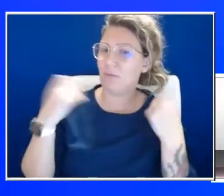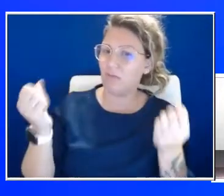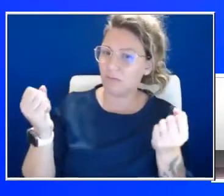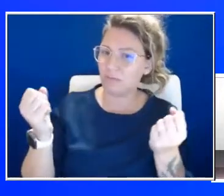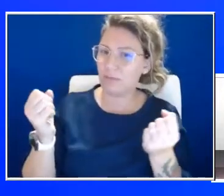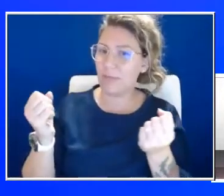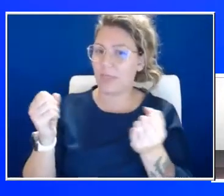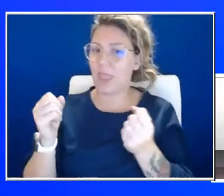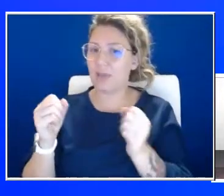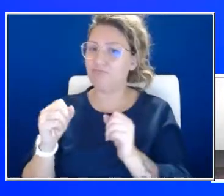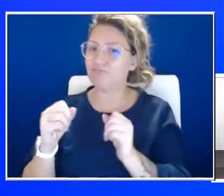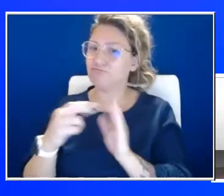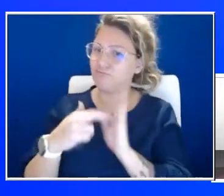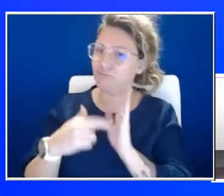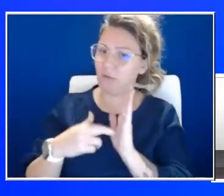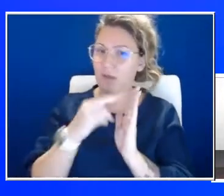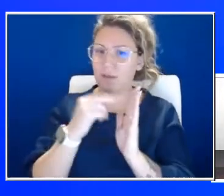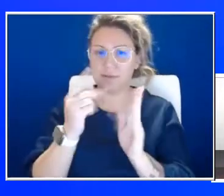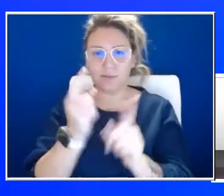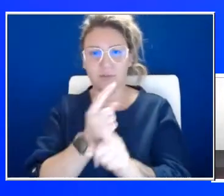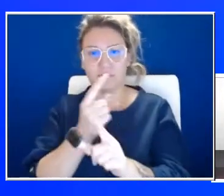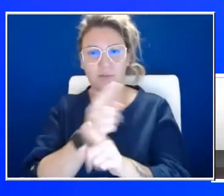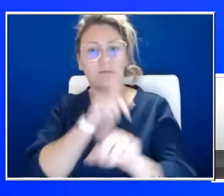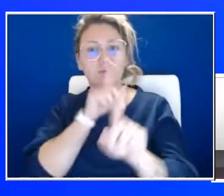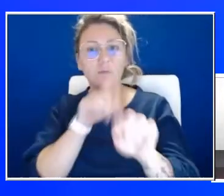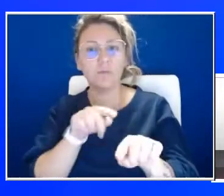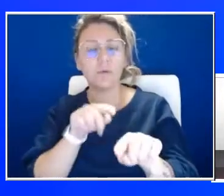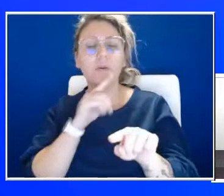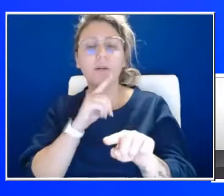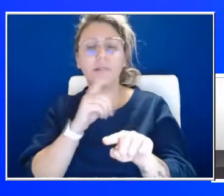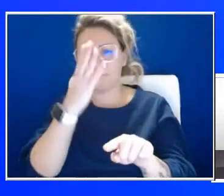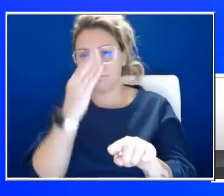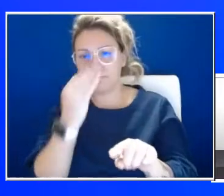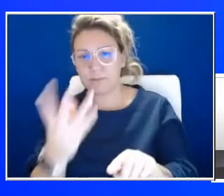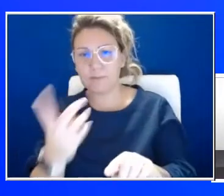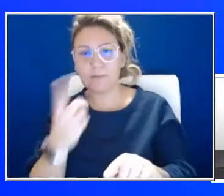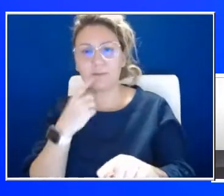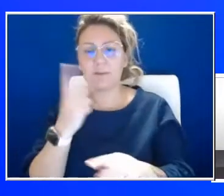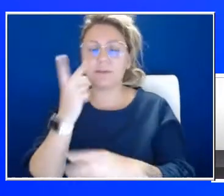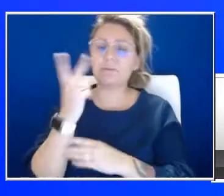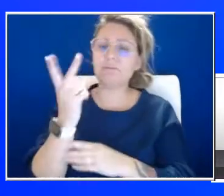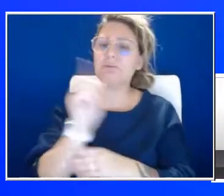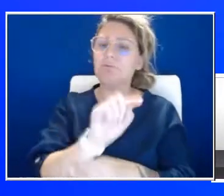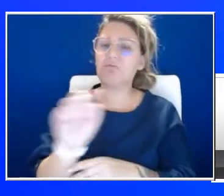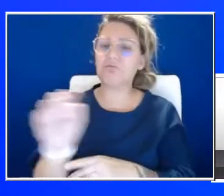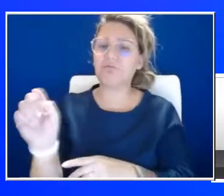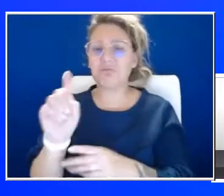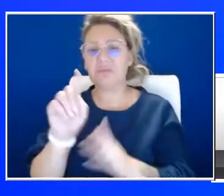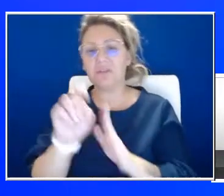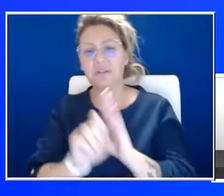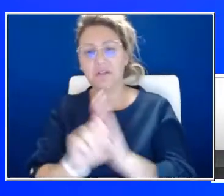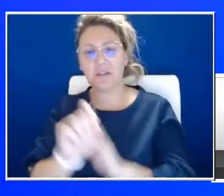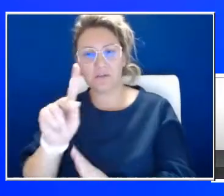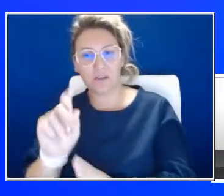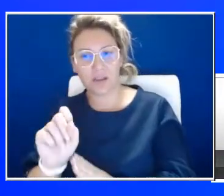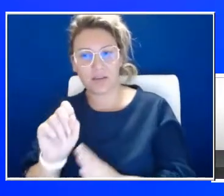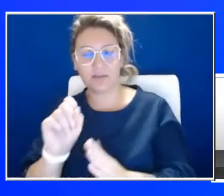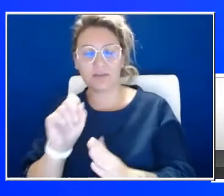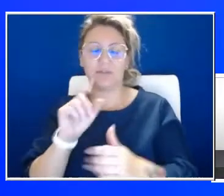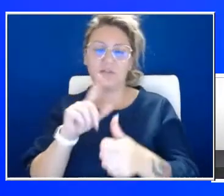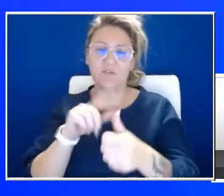we can with reporting data, how many concussions are being seen throughout the state of Kansas. So that's number one. Obviously,